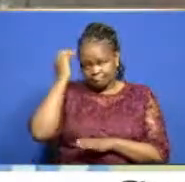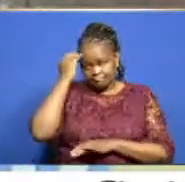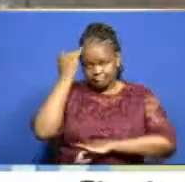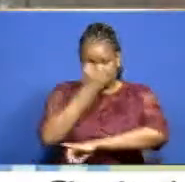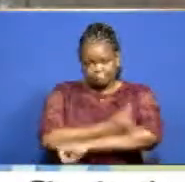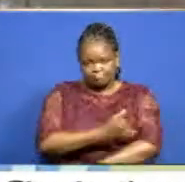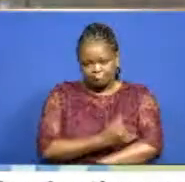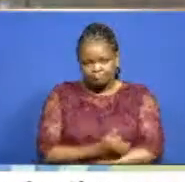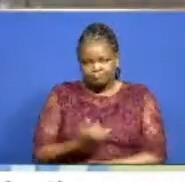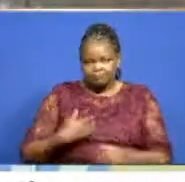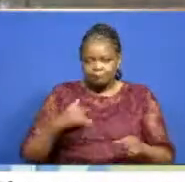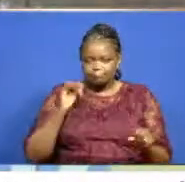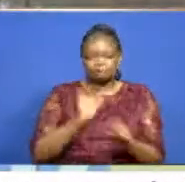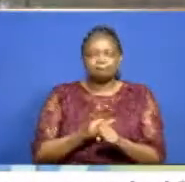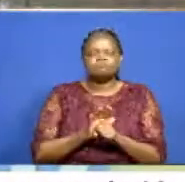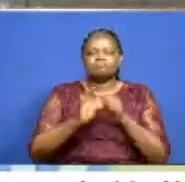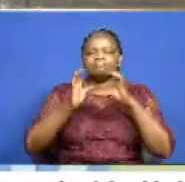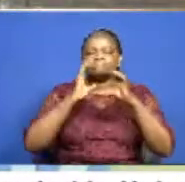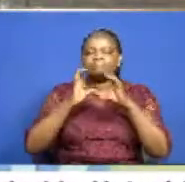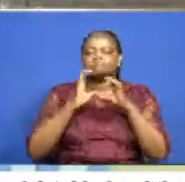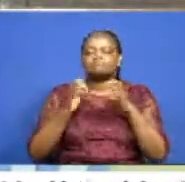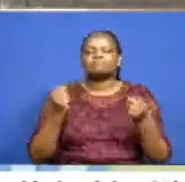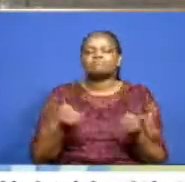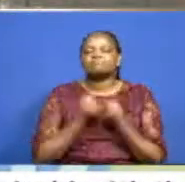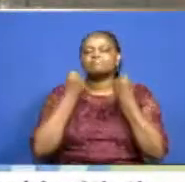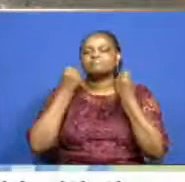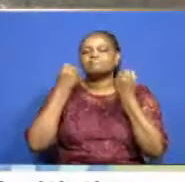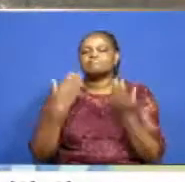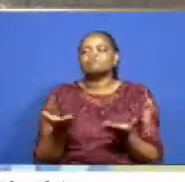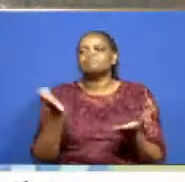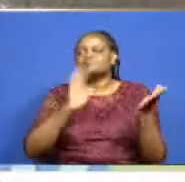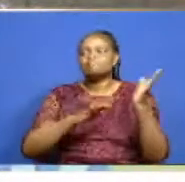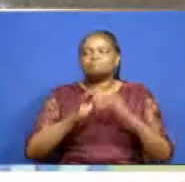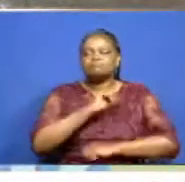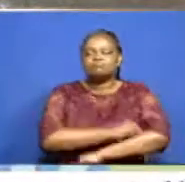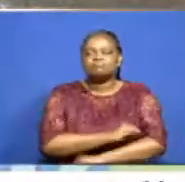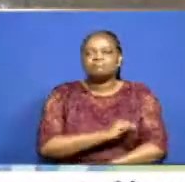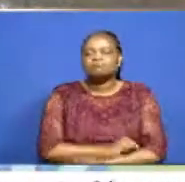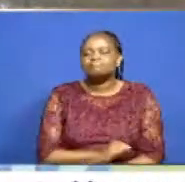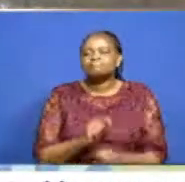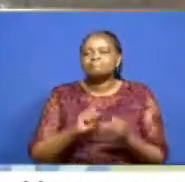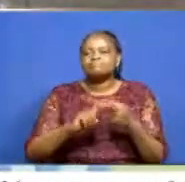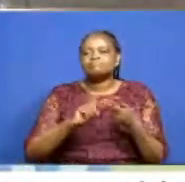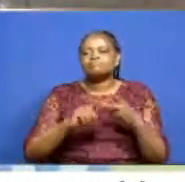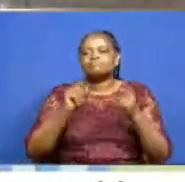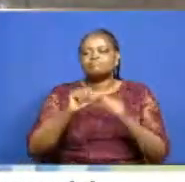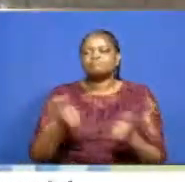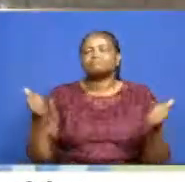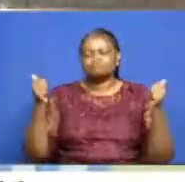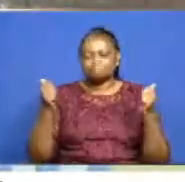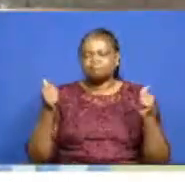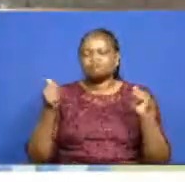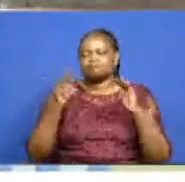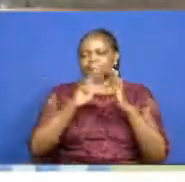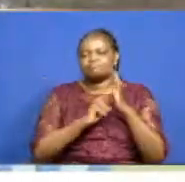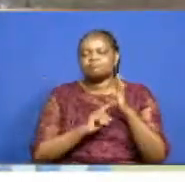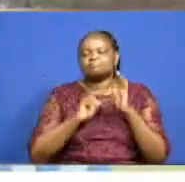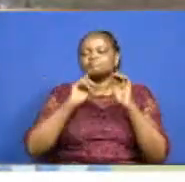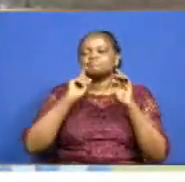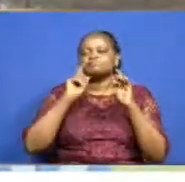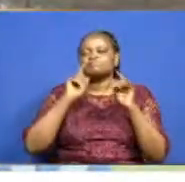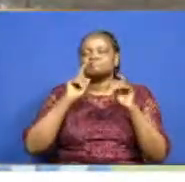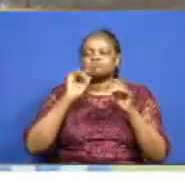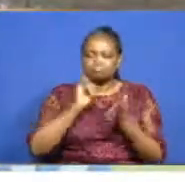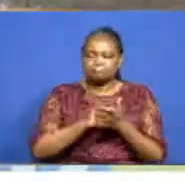of conversation going on how to reopen schools, what are the safety precautions that ought to be put in place. But